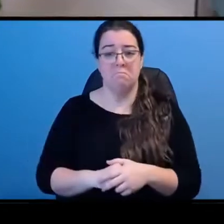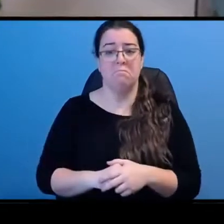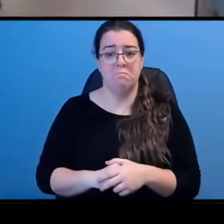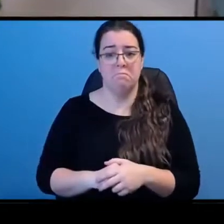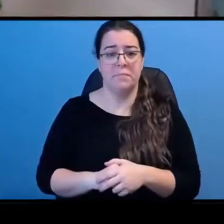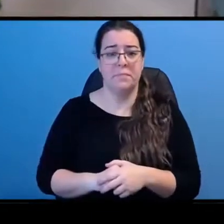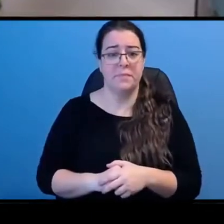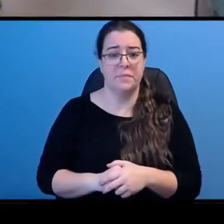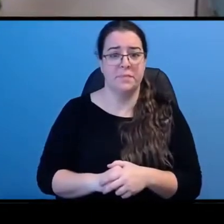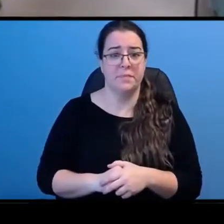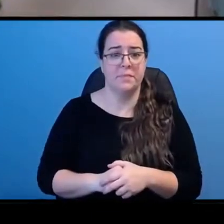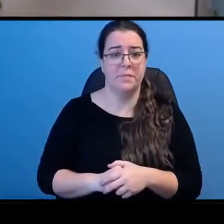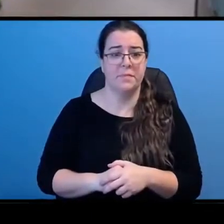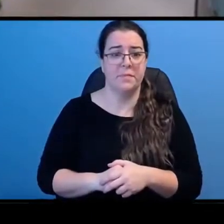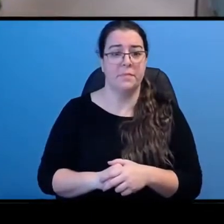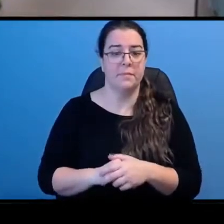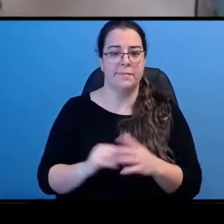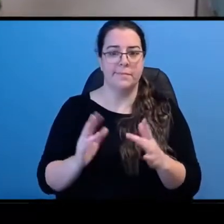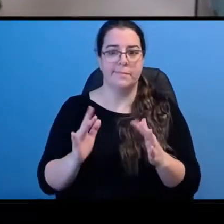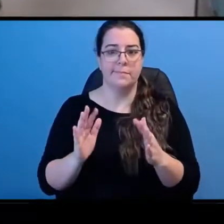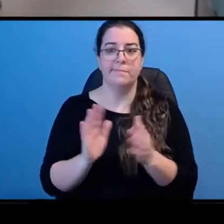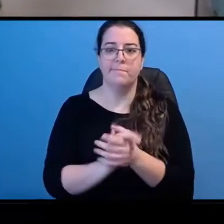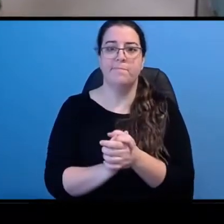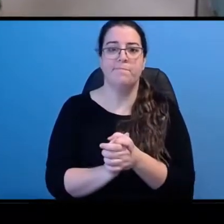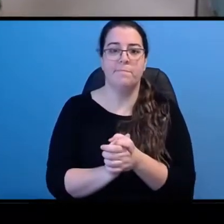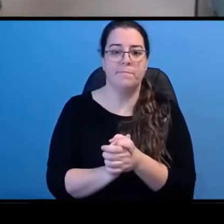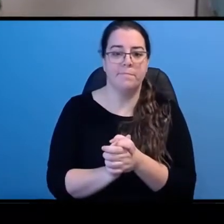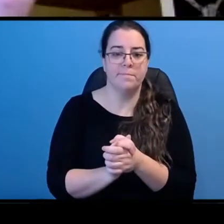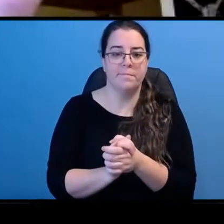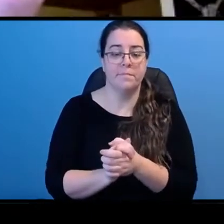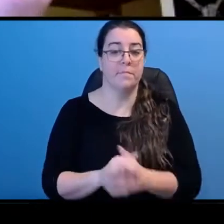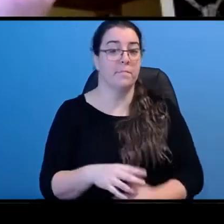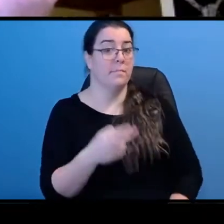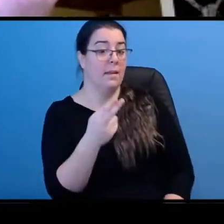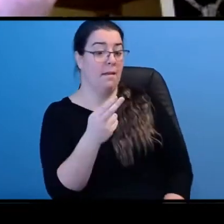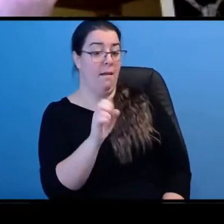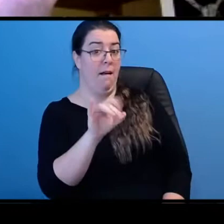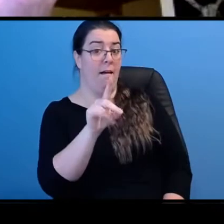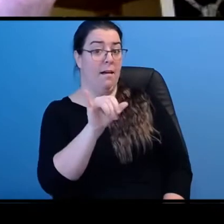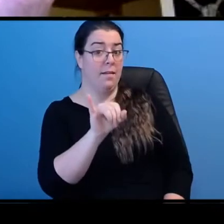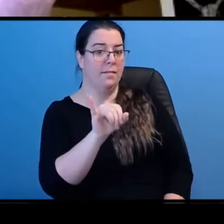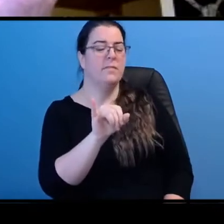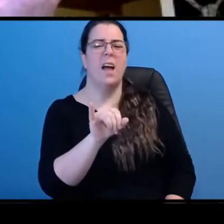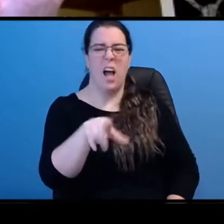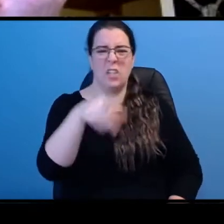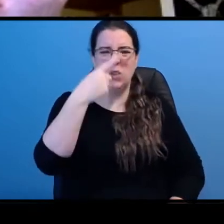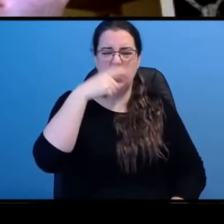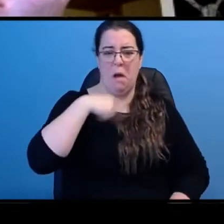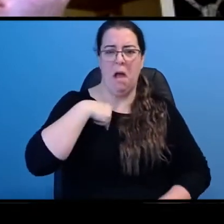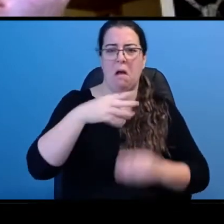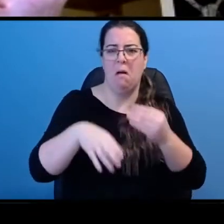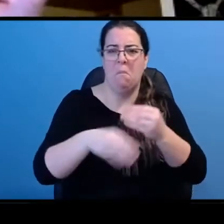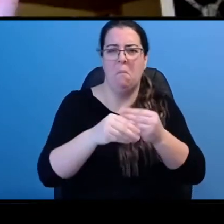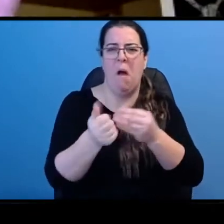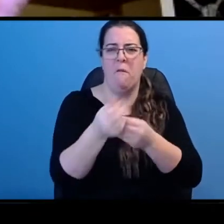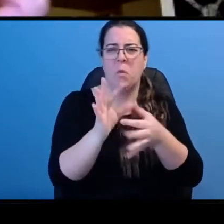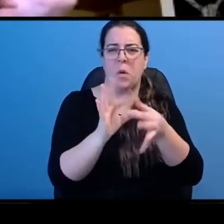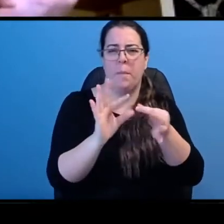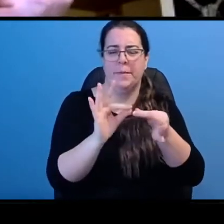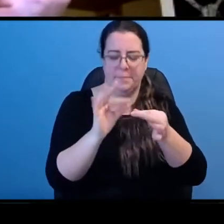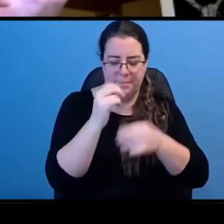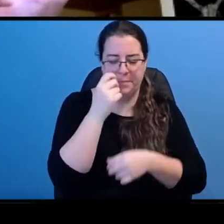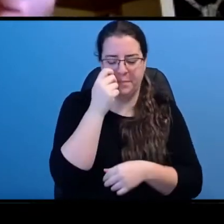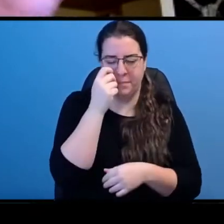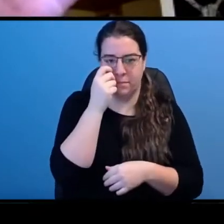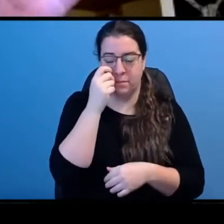right. A couple of things I'd like to mention about the Canada Council before we move on is just that there's a